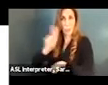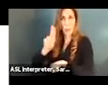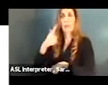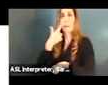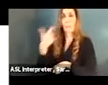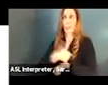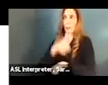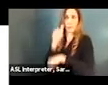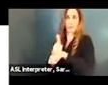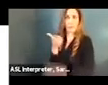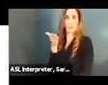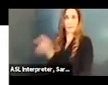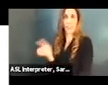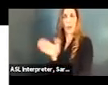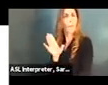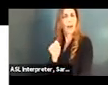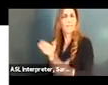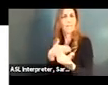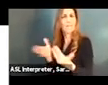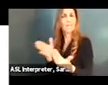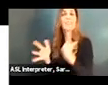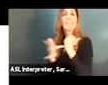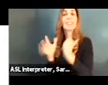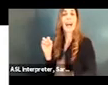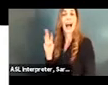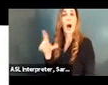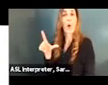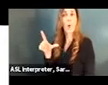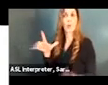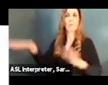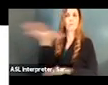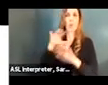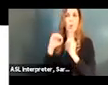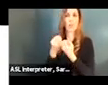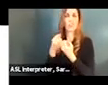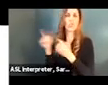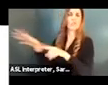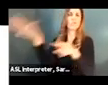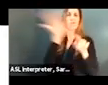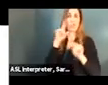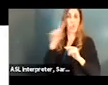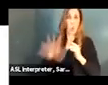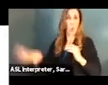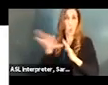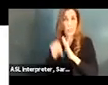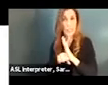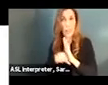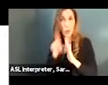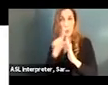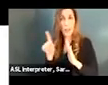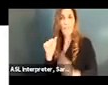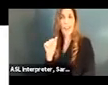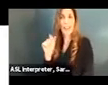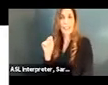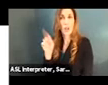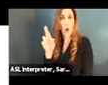are, but that, Tekl is the umbrella organization for all of the Commonwealth. And we do have those ATRCs and